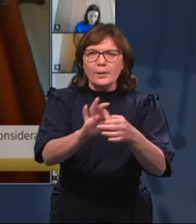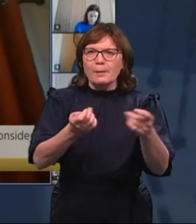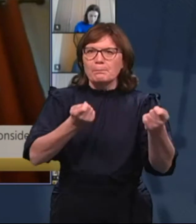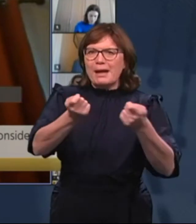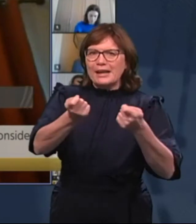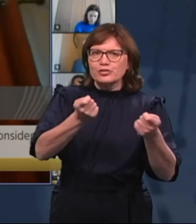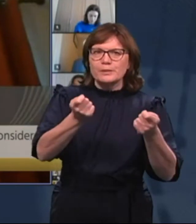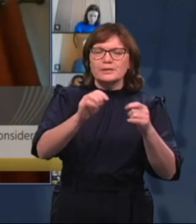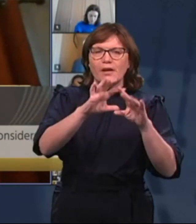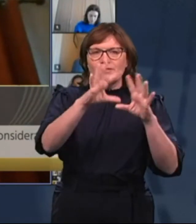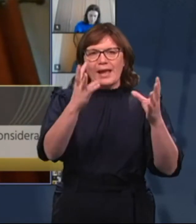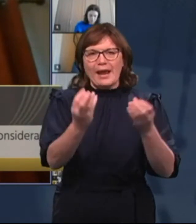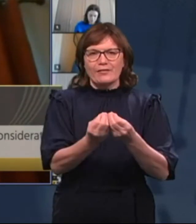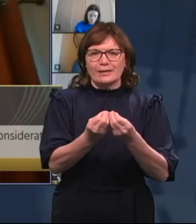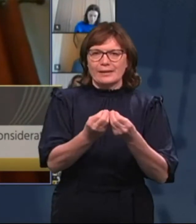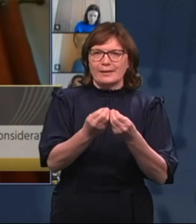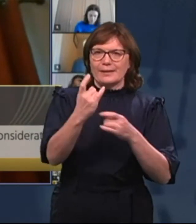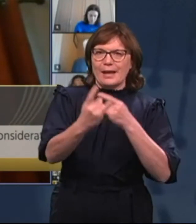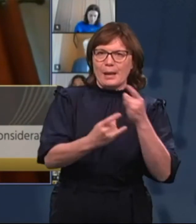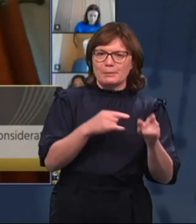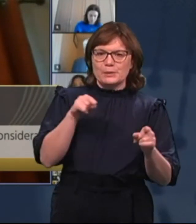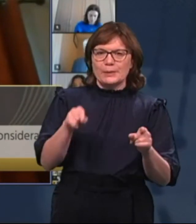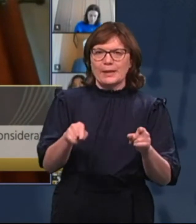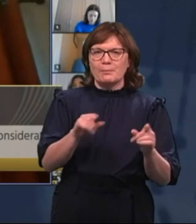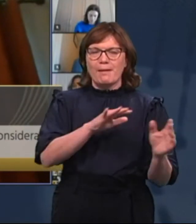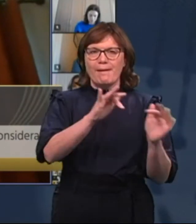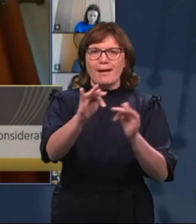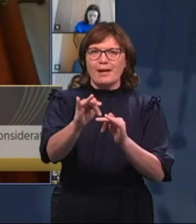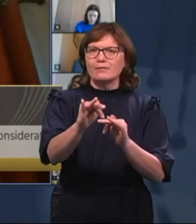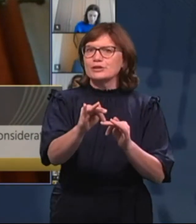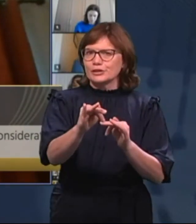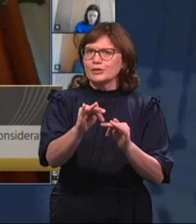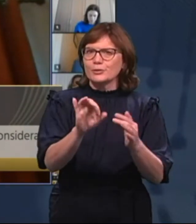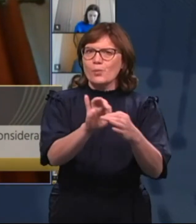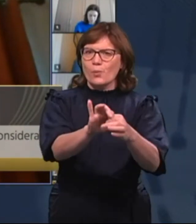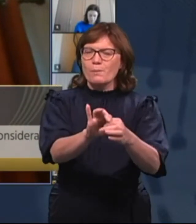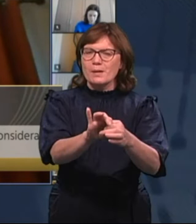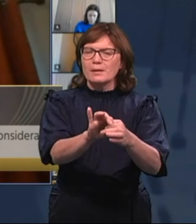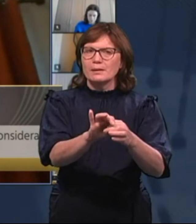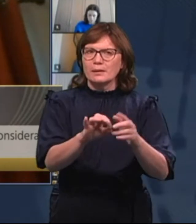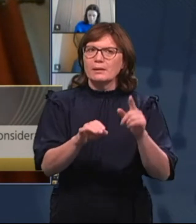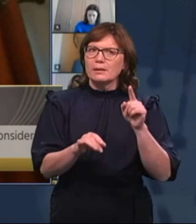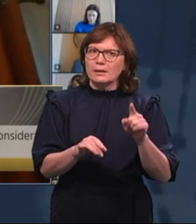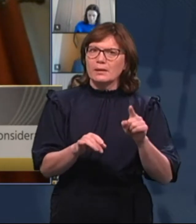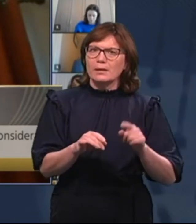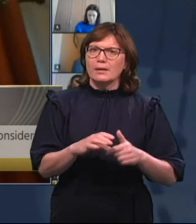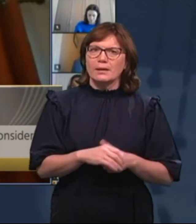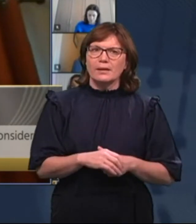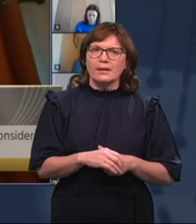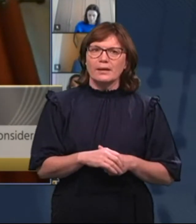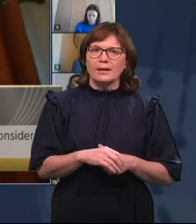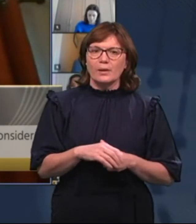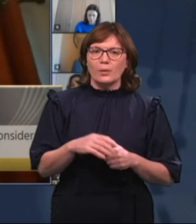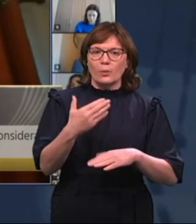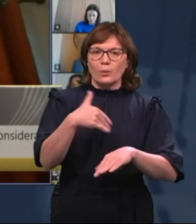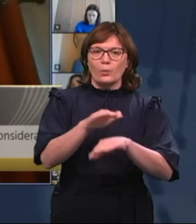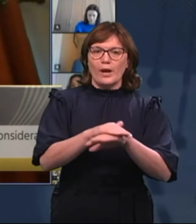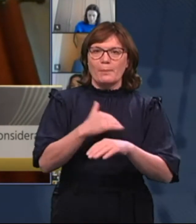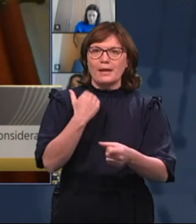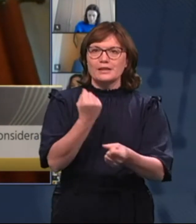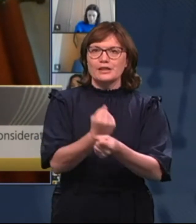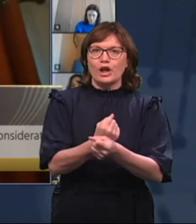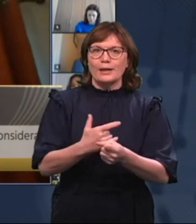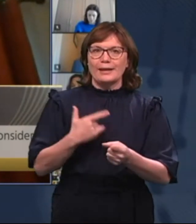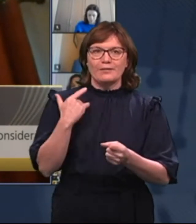of the person's services, the case, as it were. Interestingly, where our son lives, it's not where I